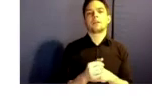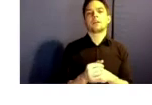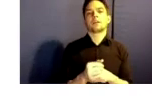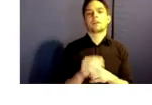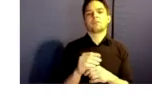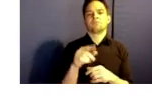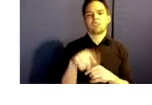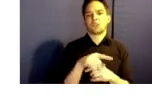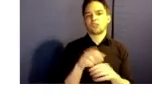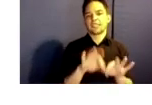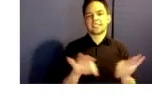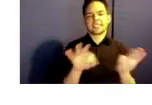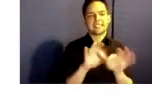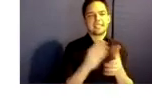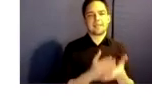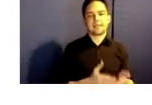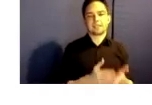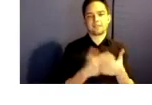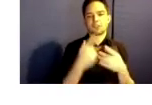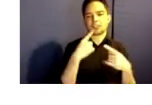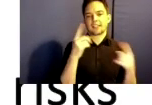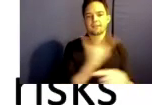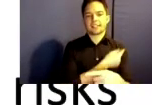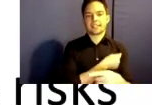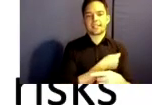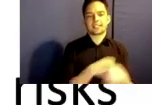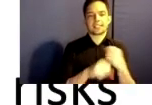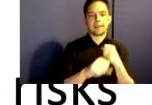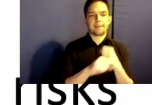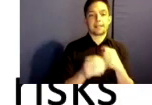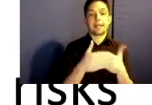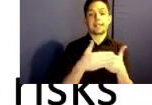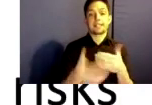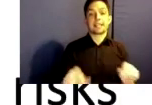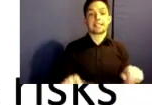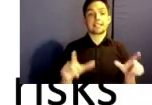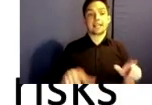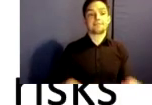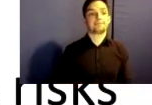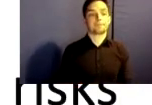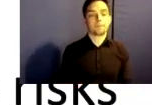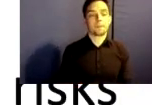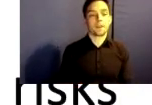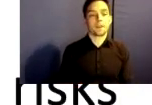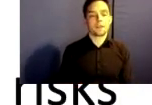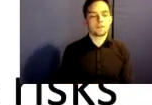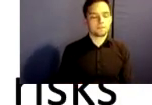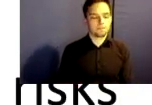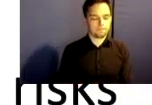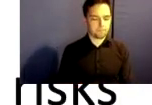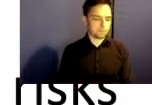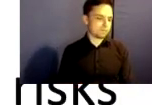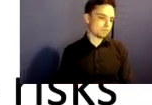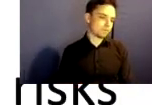a successful vaccination campaign. Next slide. So now thinking about